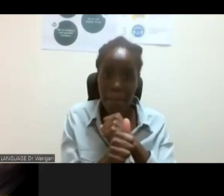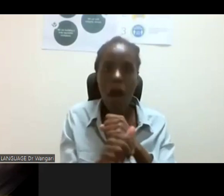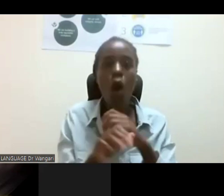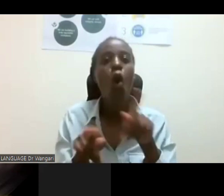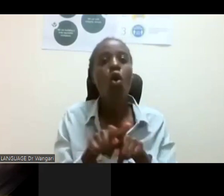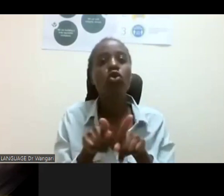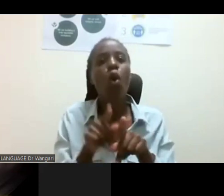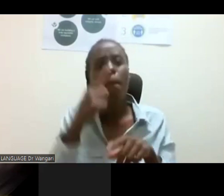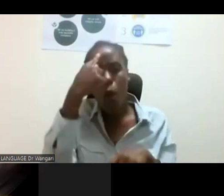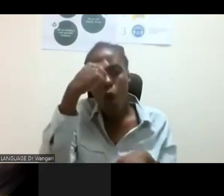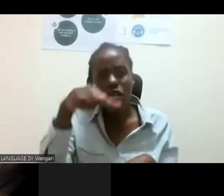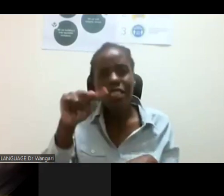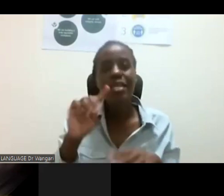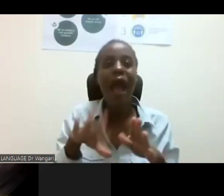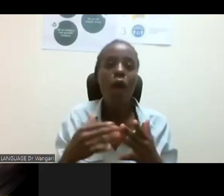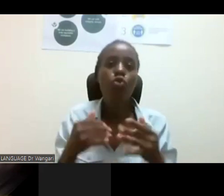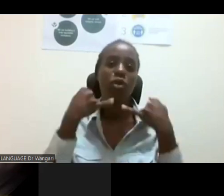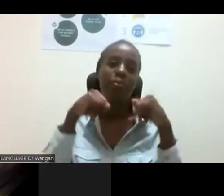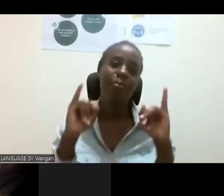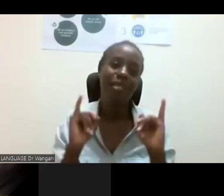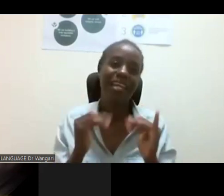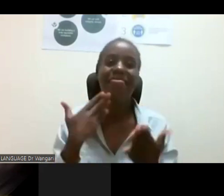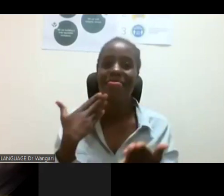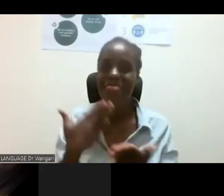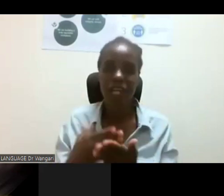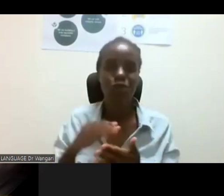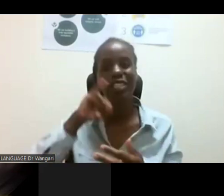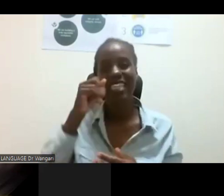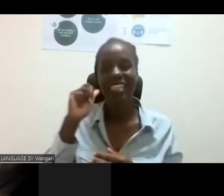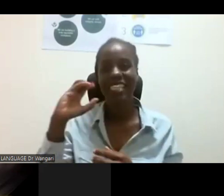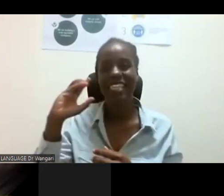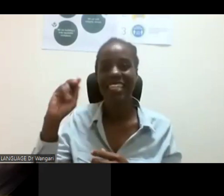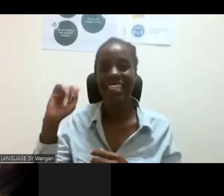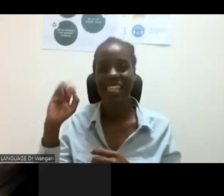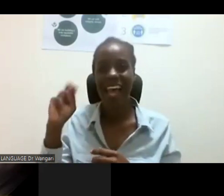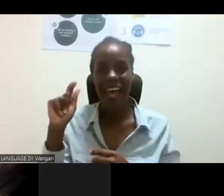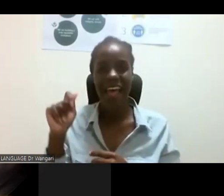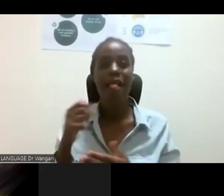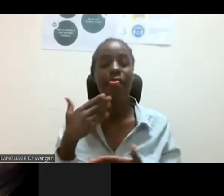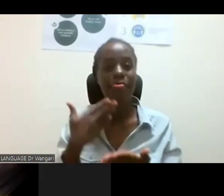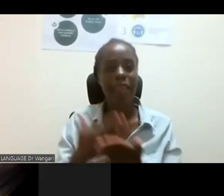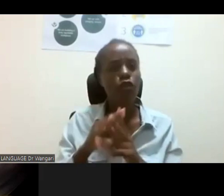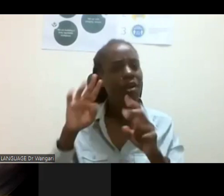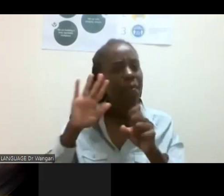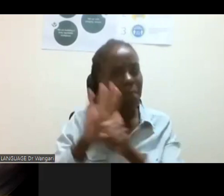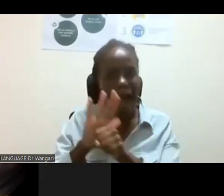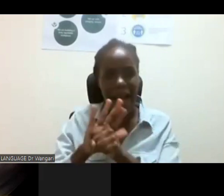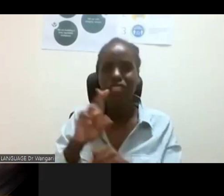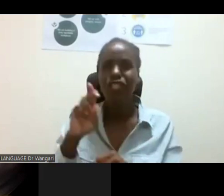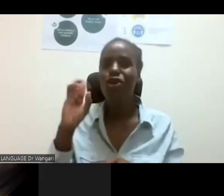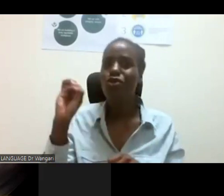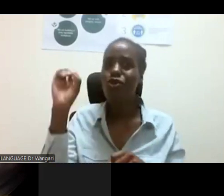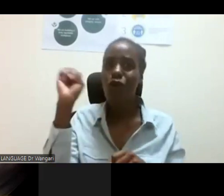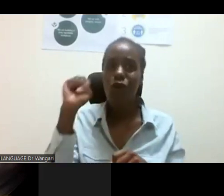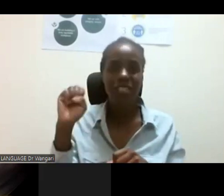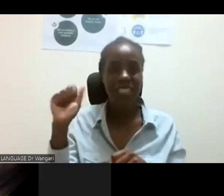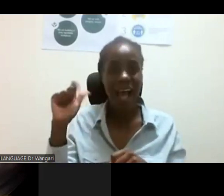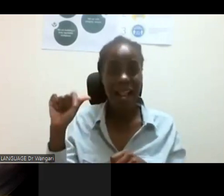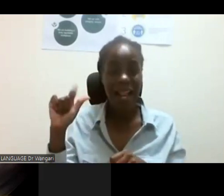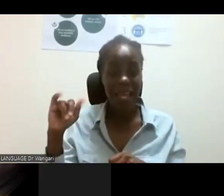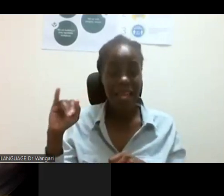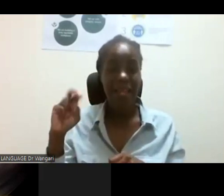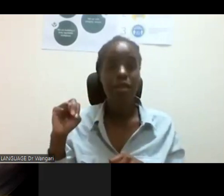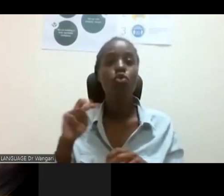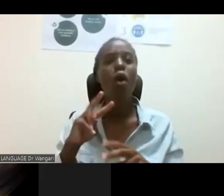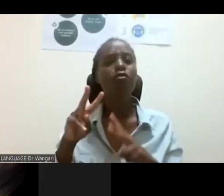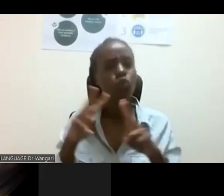it. Thank you, Jacinta. Thank you very much, Rosalind. You've done 2 really critical, you've provided us